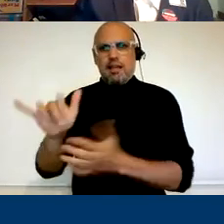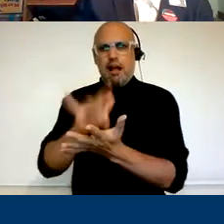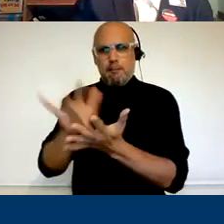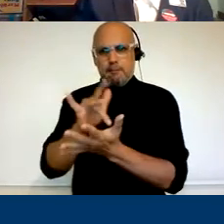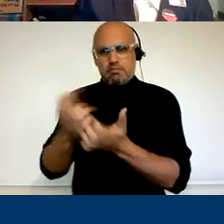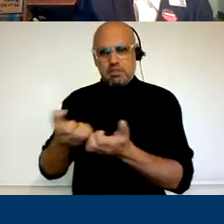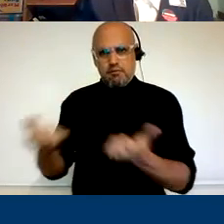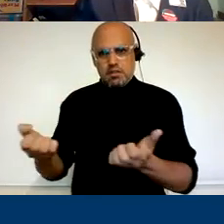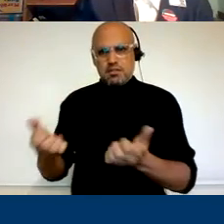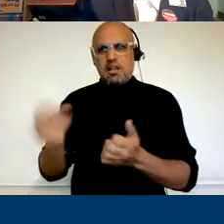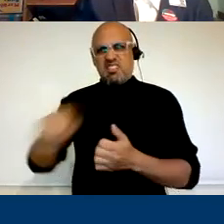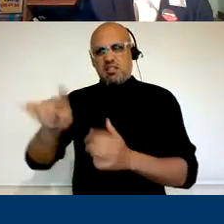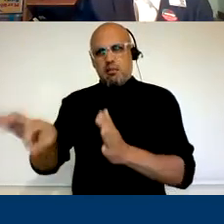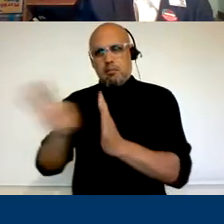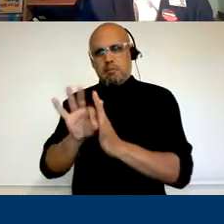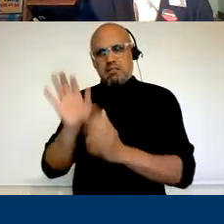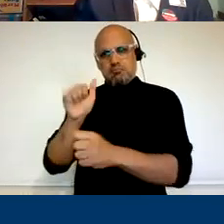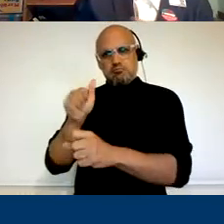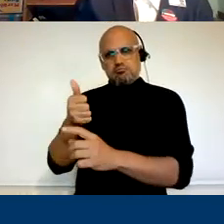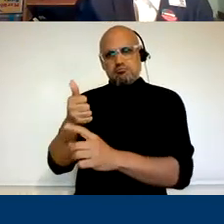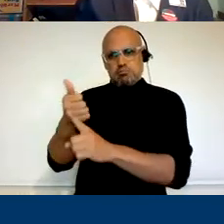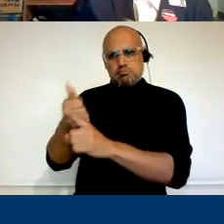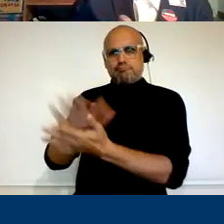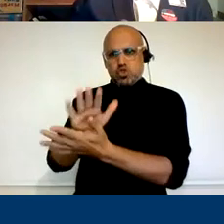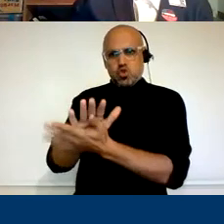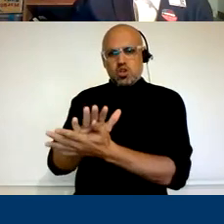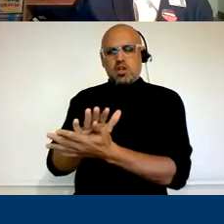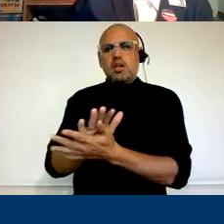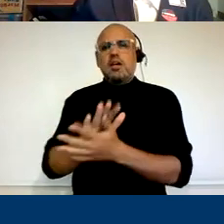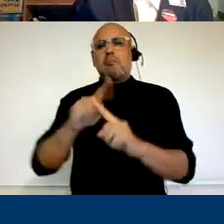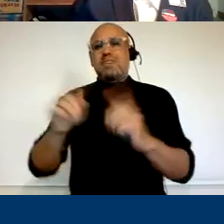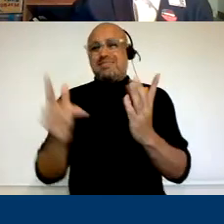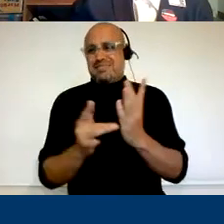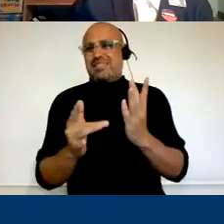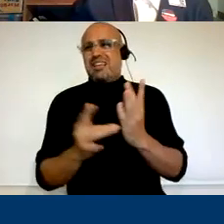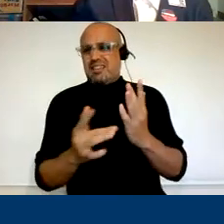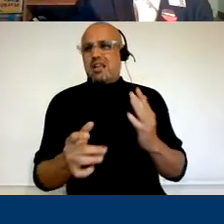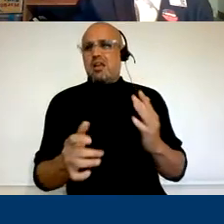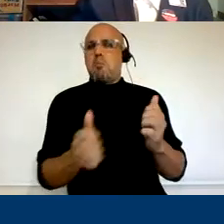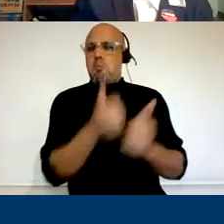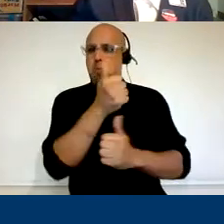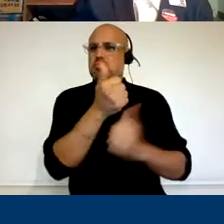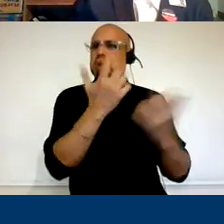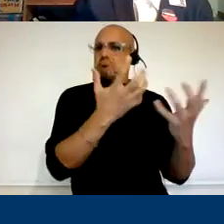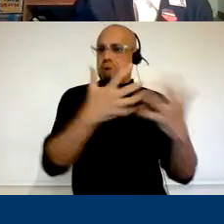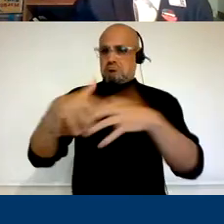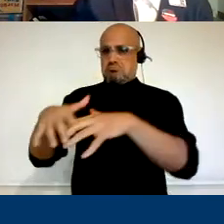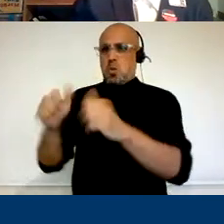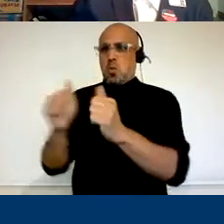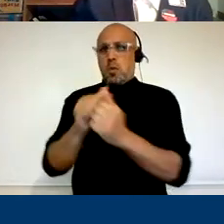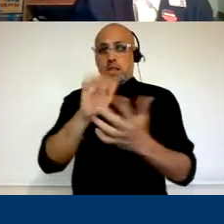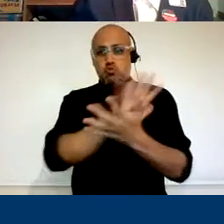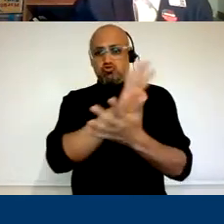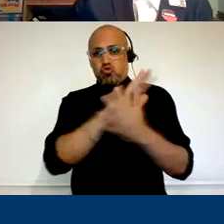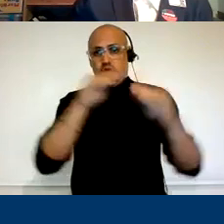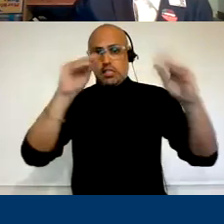was selected by the schools for that purpose. But technically, these are mostly aligned with the school's instructional program. There was